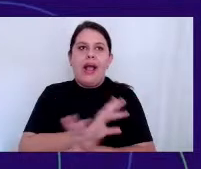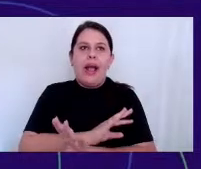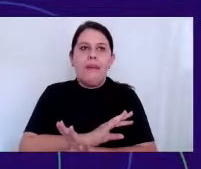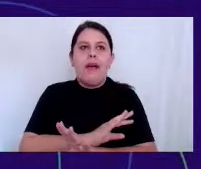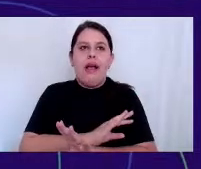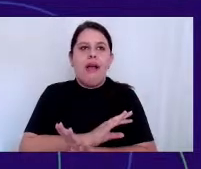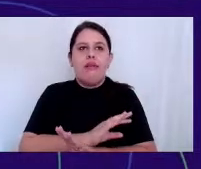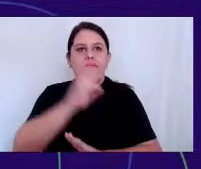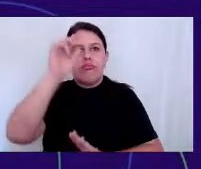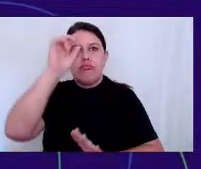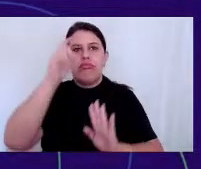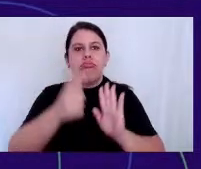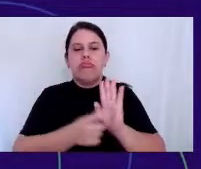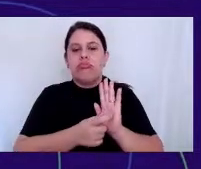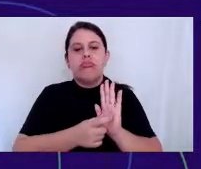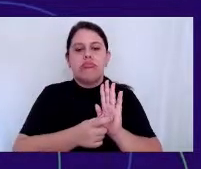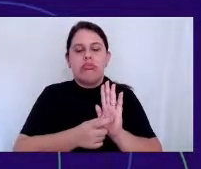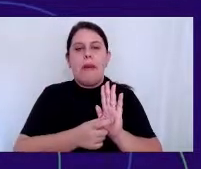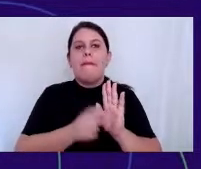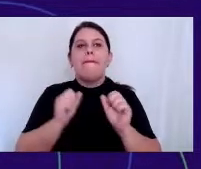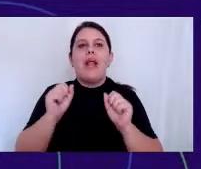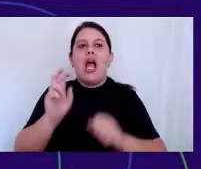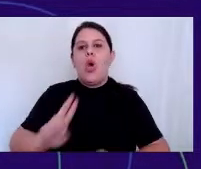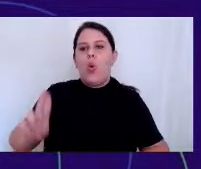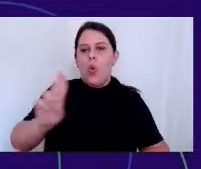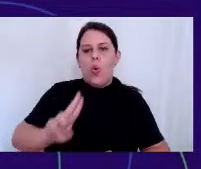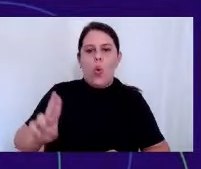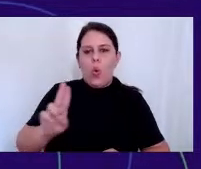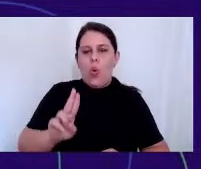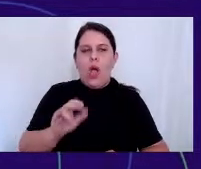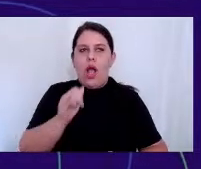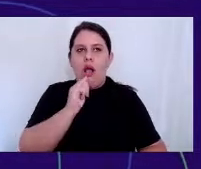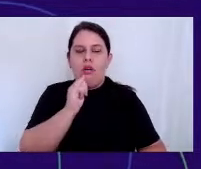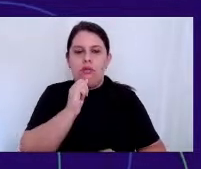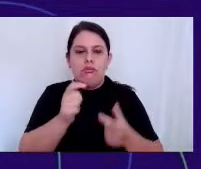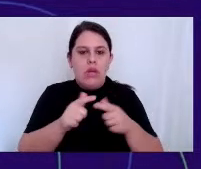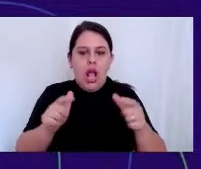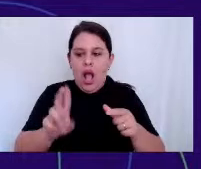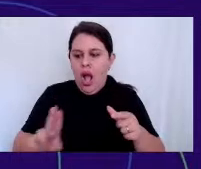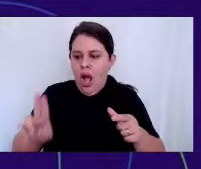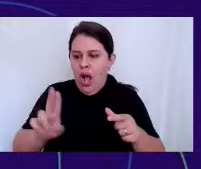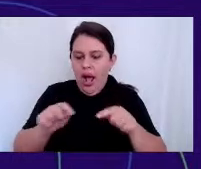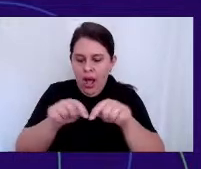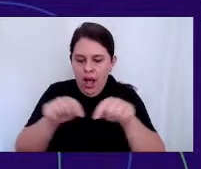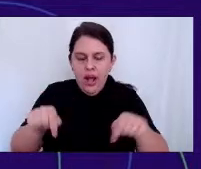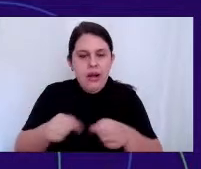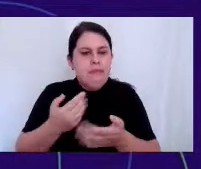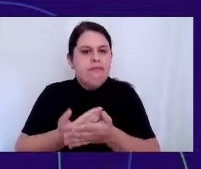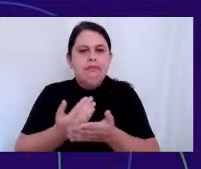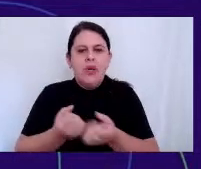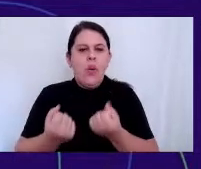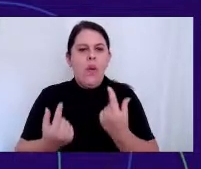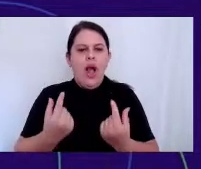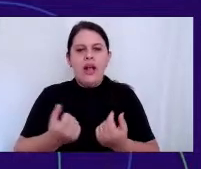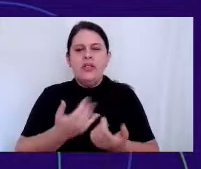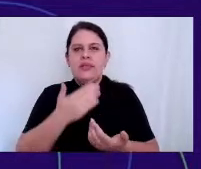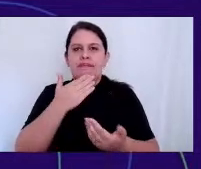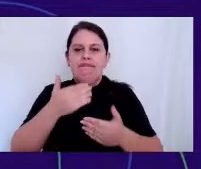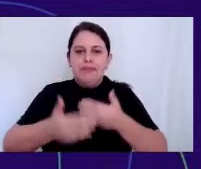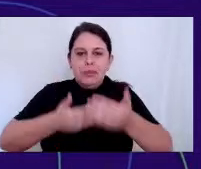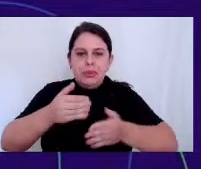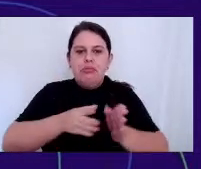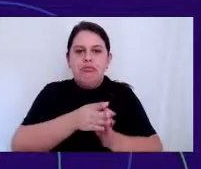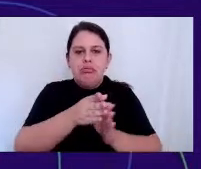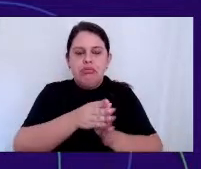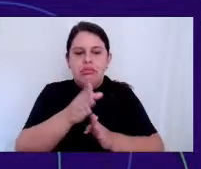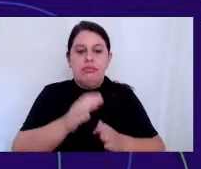maximize opportunities in the classroom? What do you think would be some steps? Well, the first step, and this happened to me when